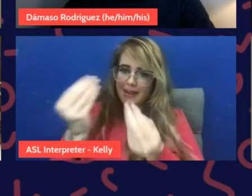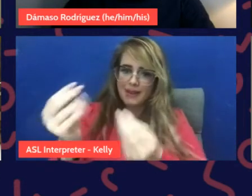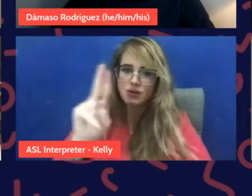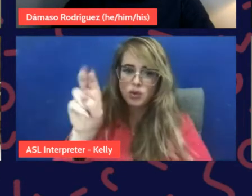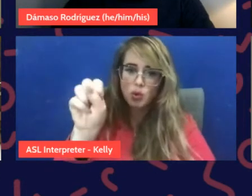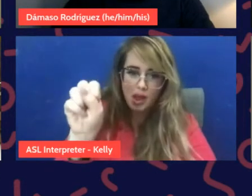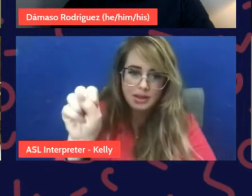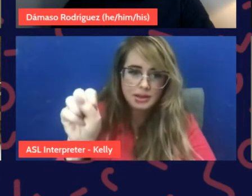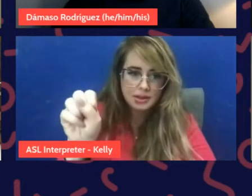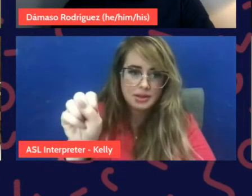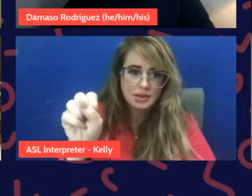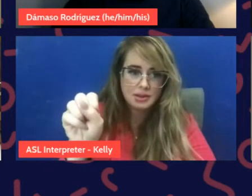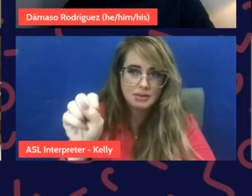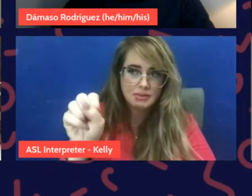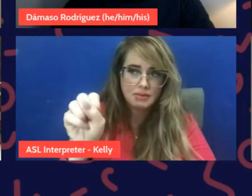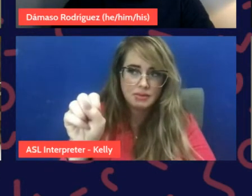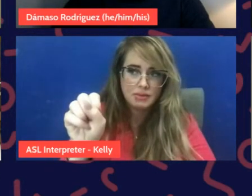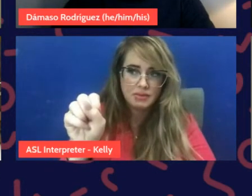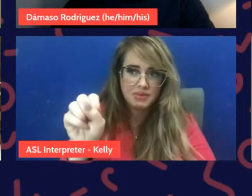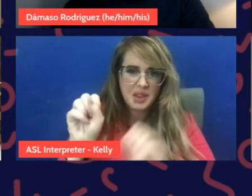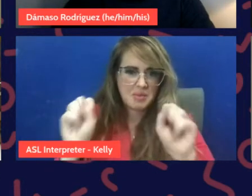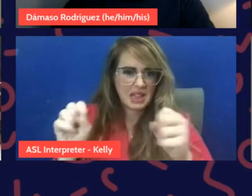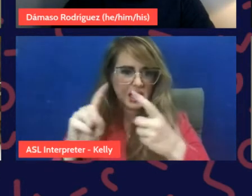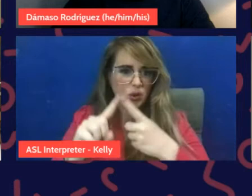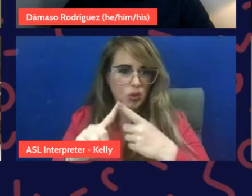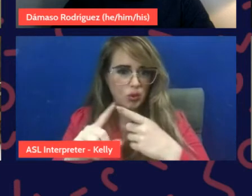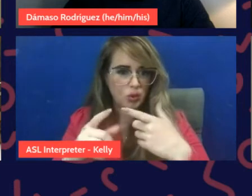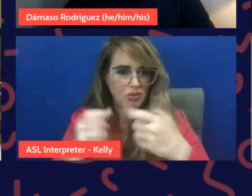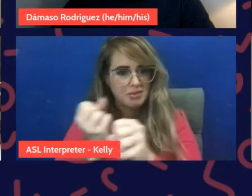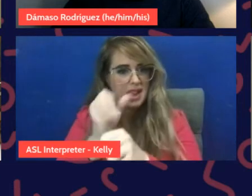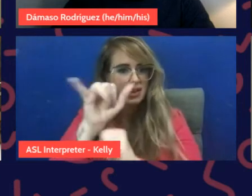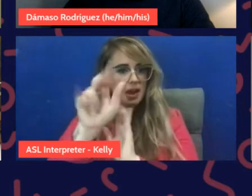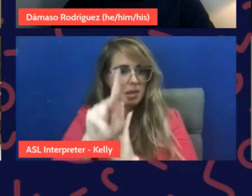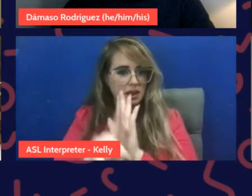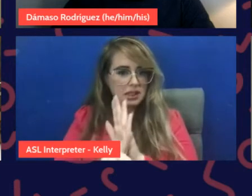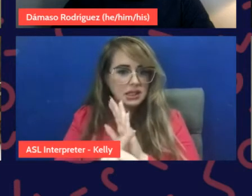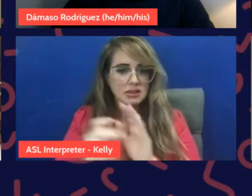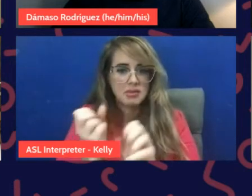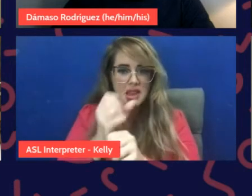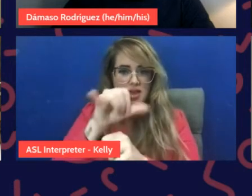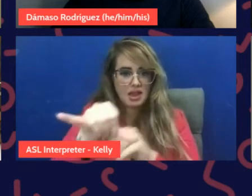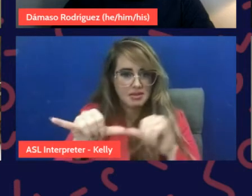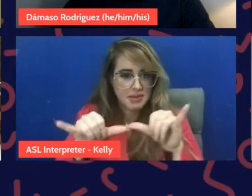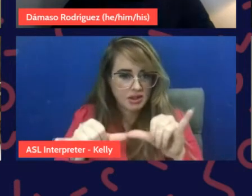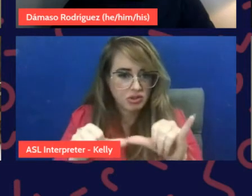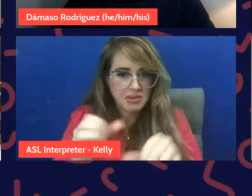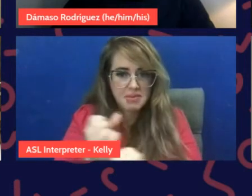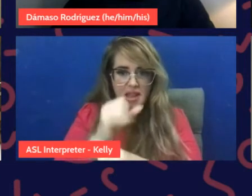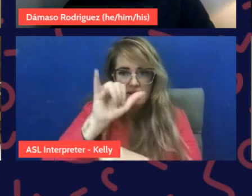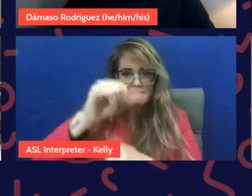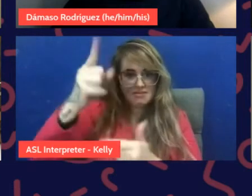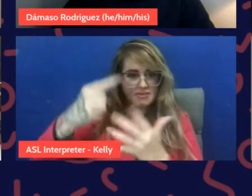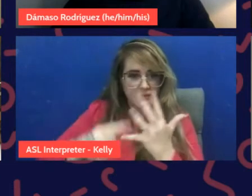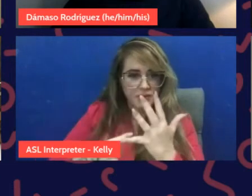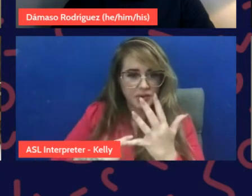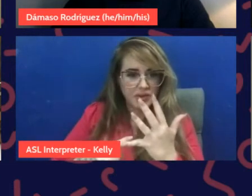contours to carve the very policies and metrics and rubrics that were then used to deport someone like my